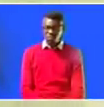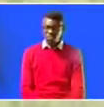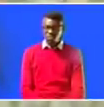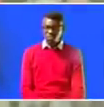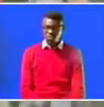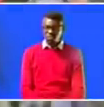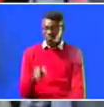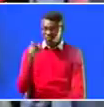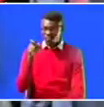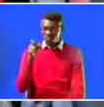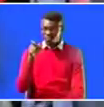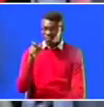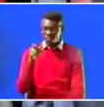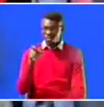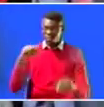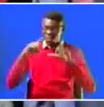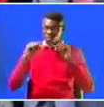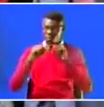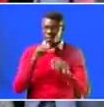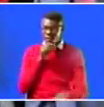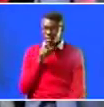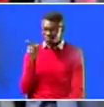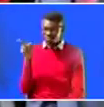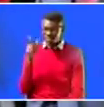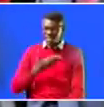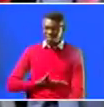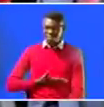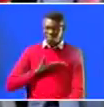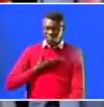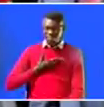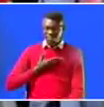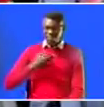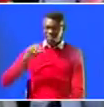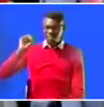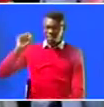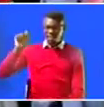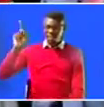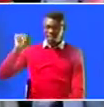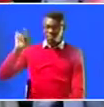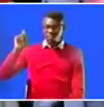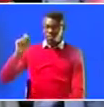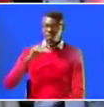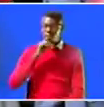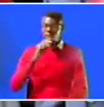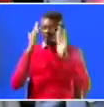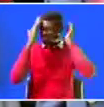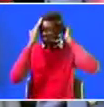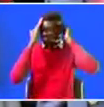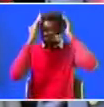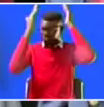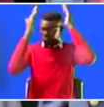It's a statement that would make this man cringe. Jackson Olesapit is a man who has dedicated